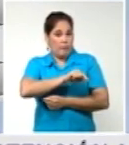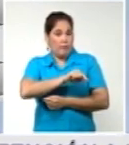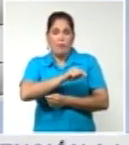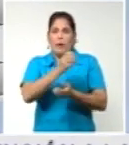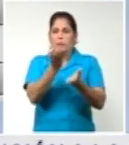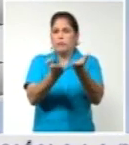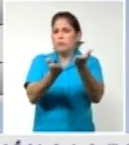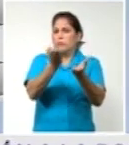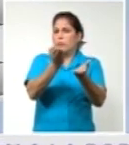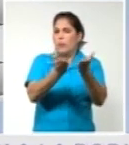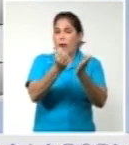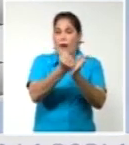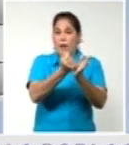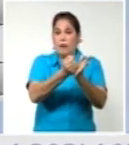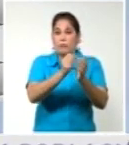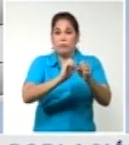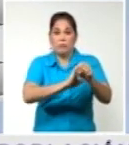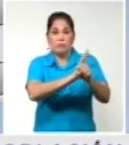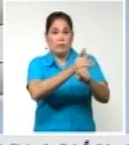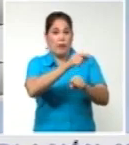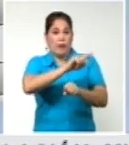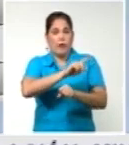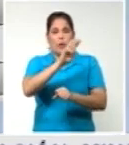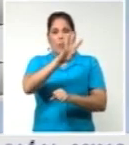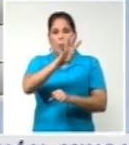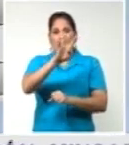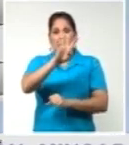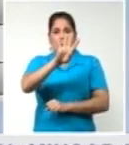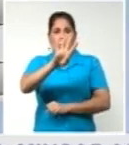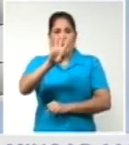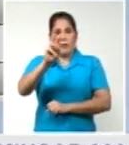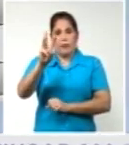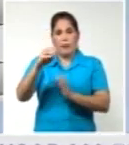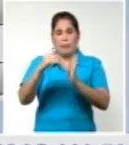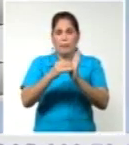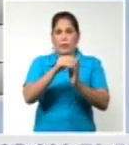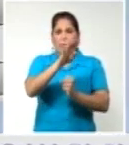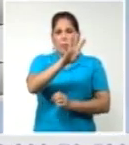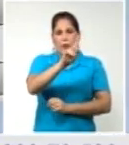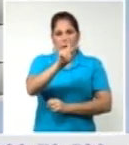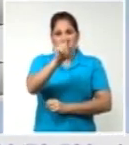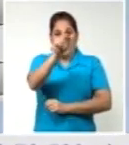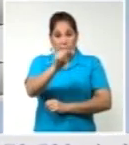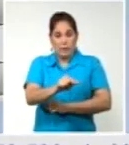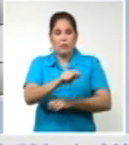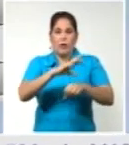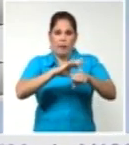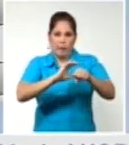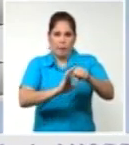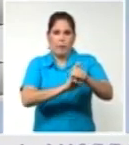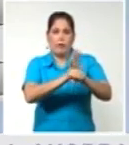6,744 people died of the virus worldwide, for a total of